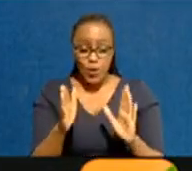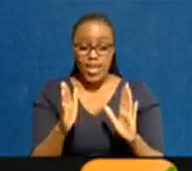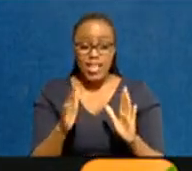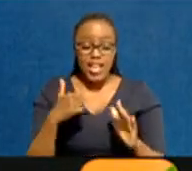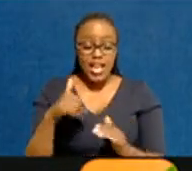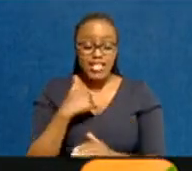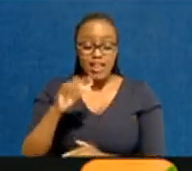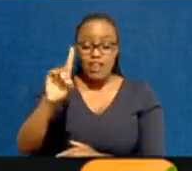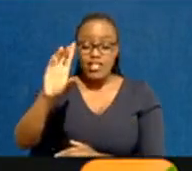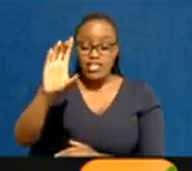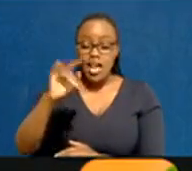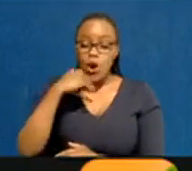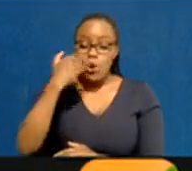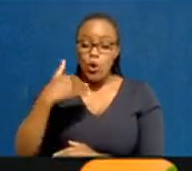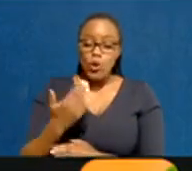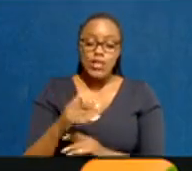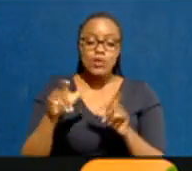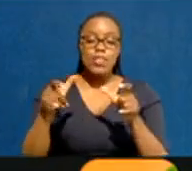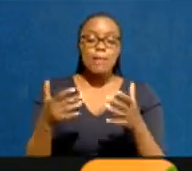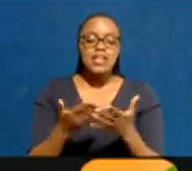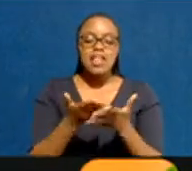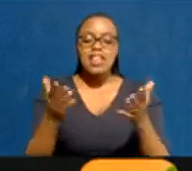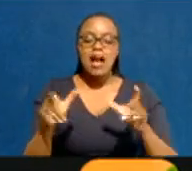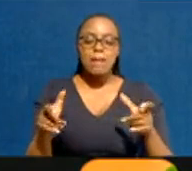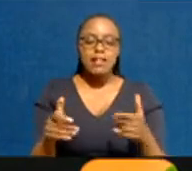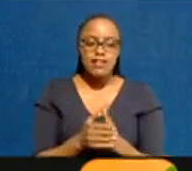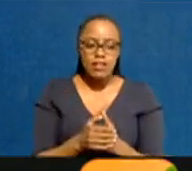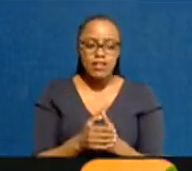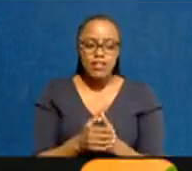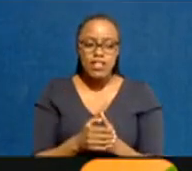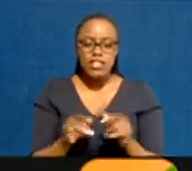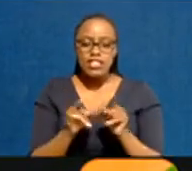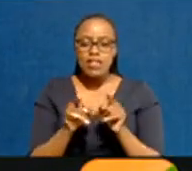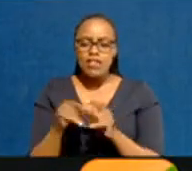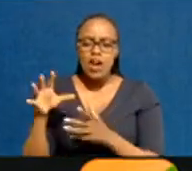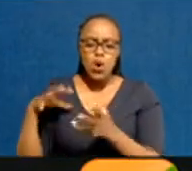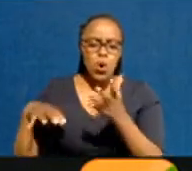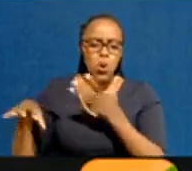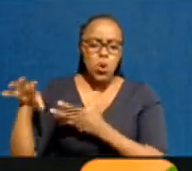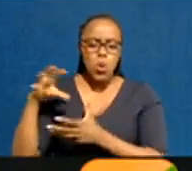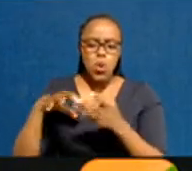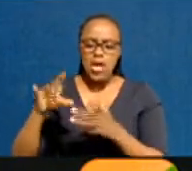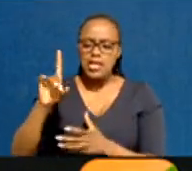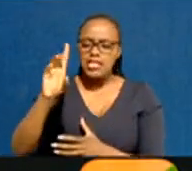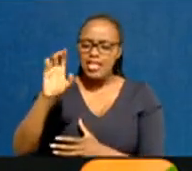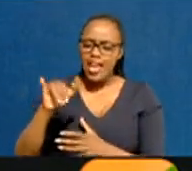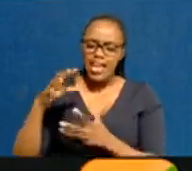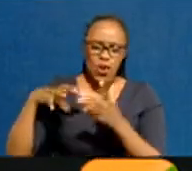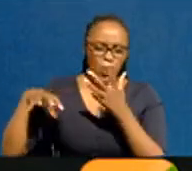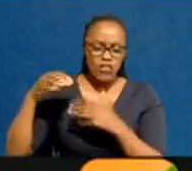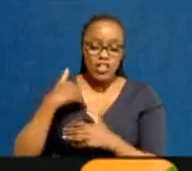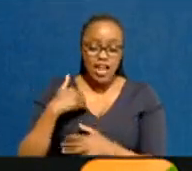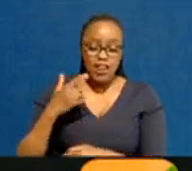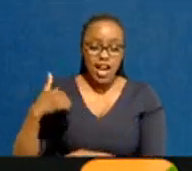had a DCI who was always in the press. He made a whole confusion about DCI.